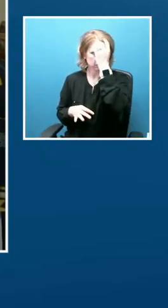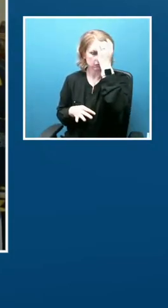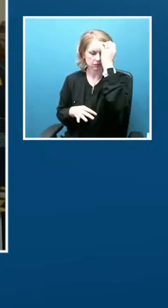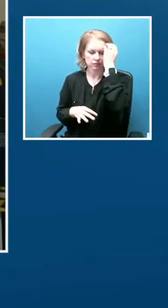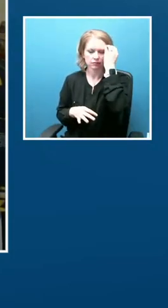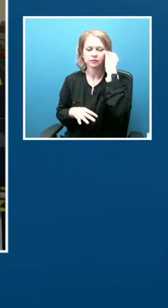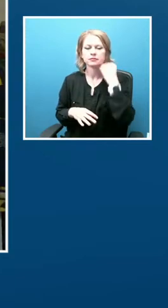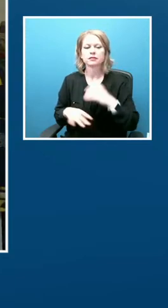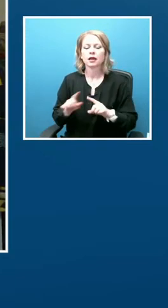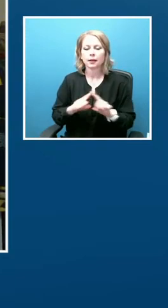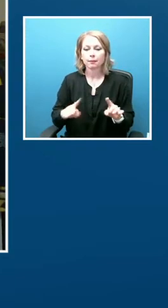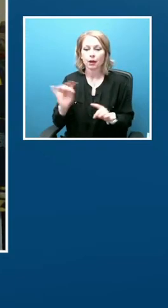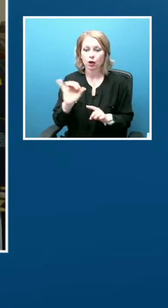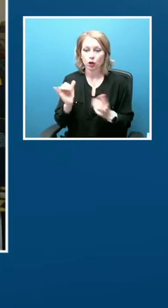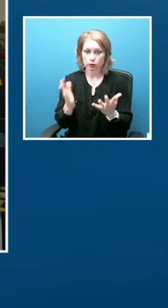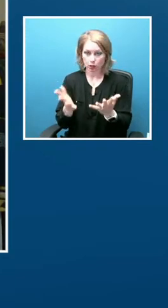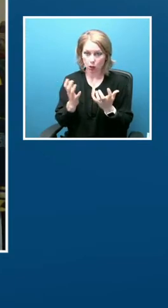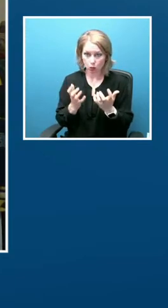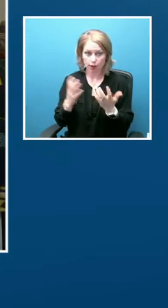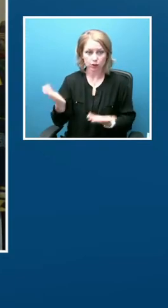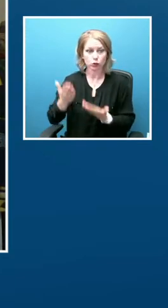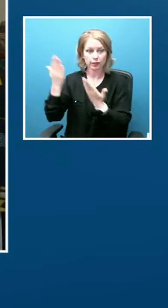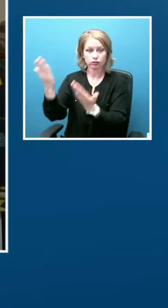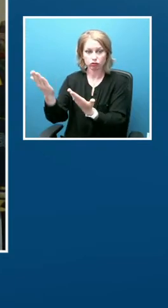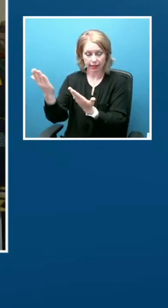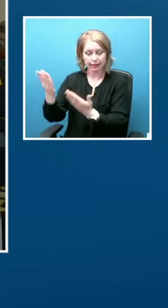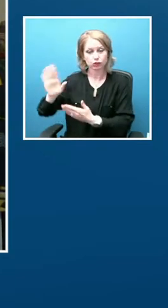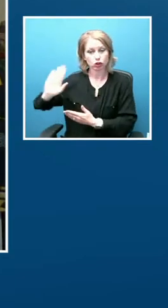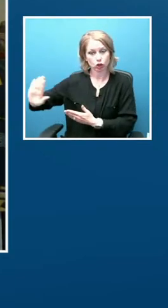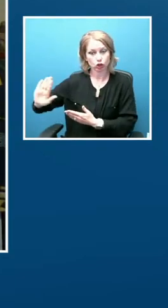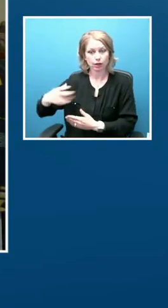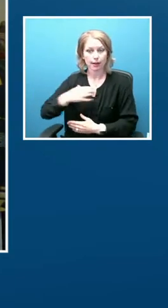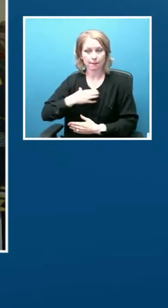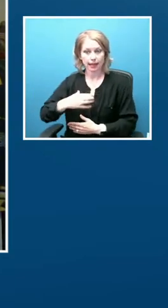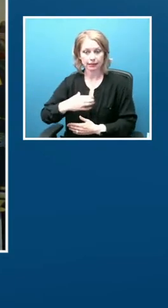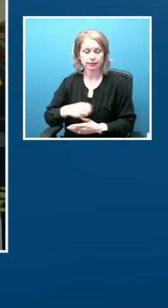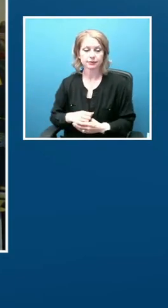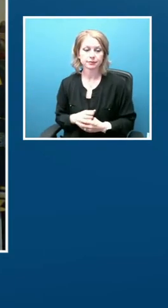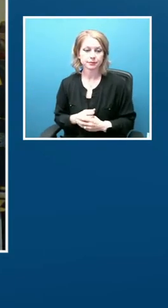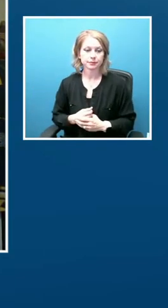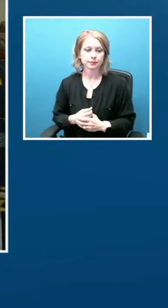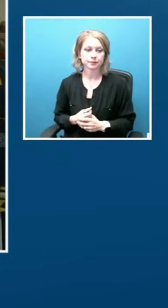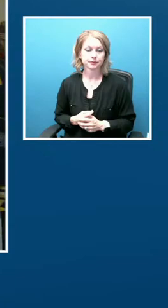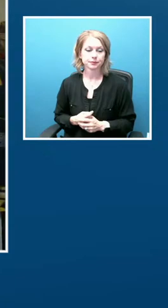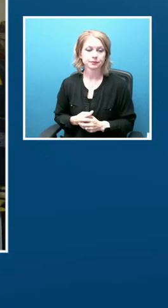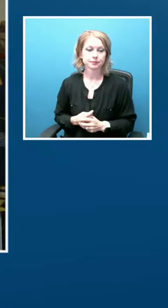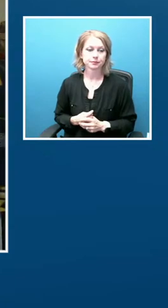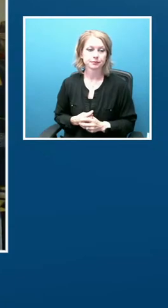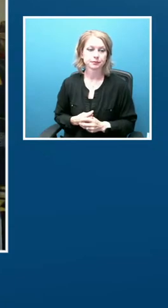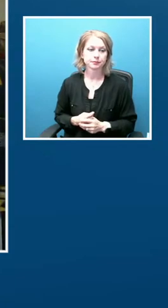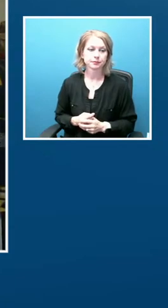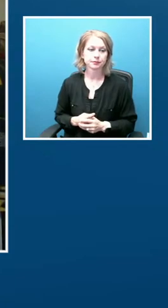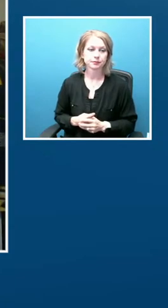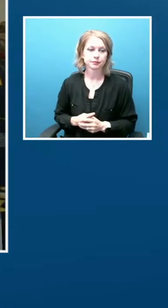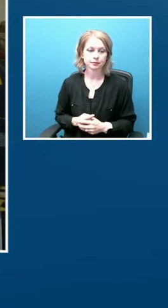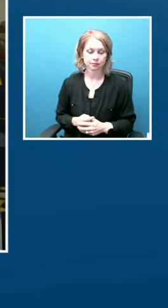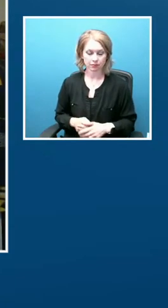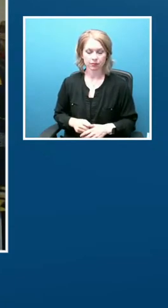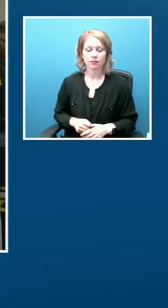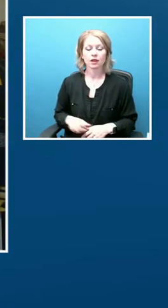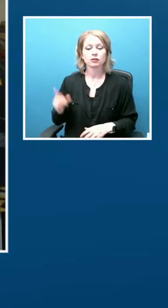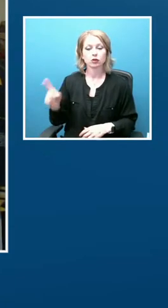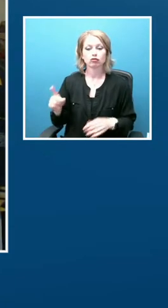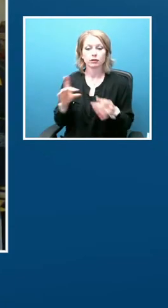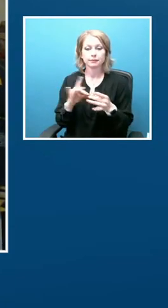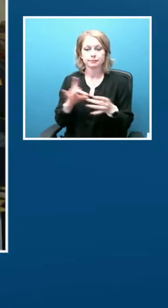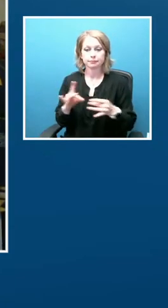want to also address the substance in Ms. Vicker's complaints. In this challenge, Ms. Vicker raises 4 complaints about